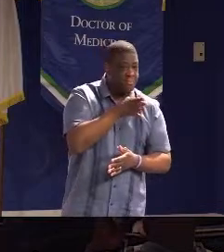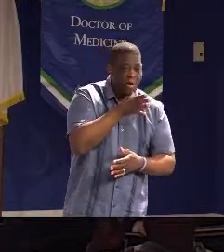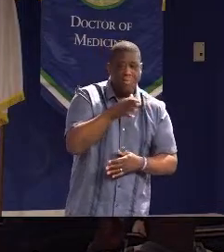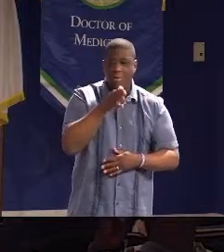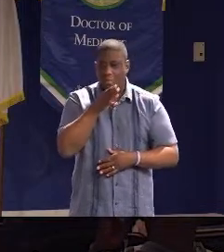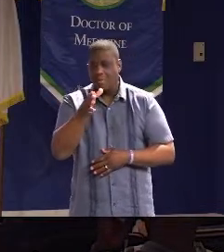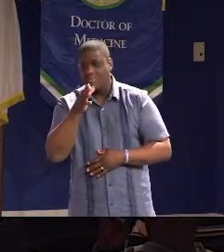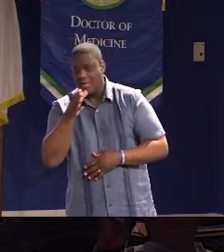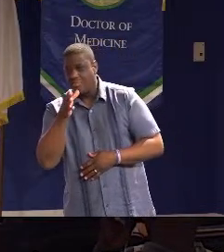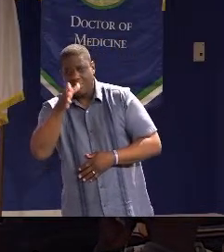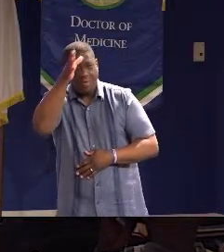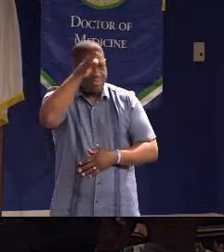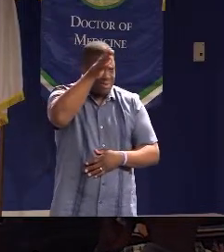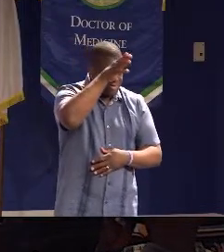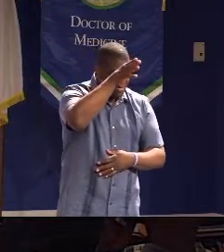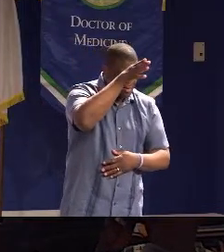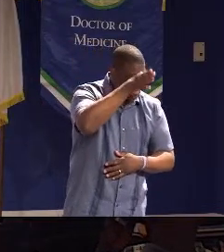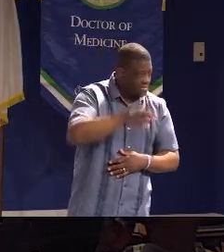my father.